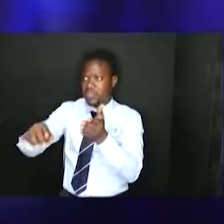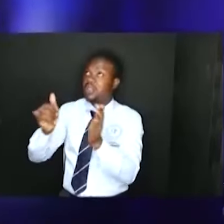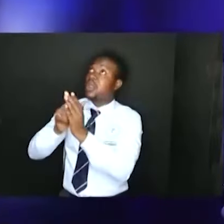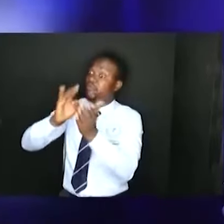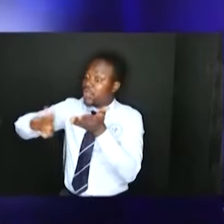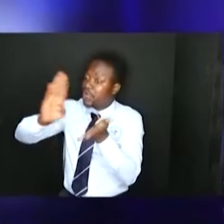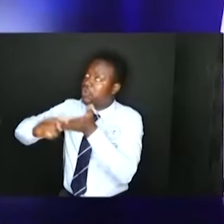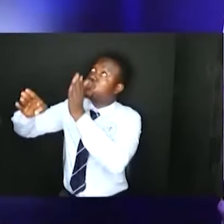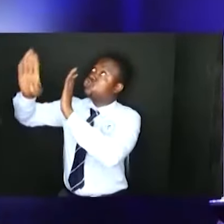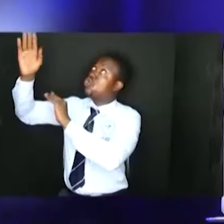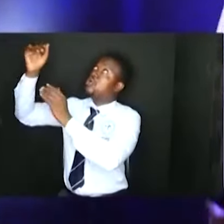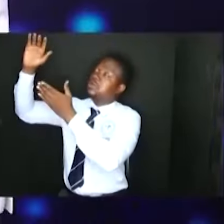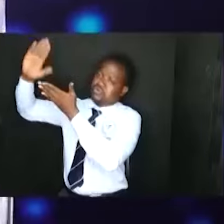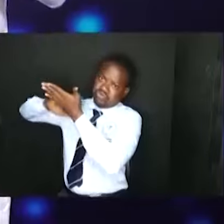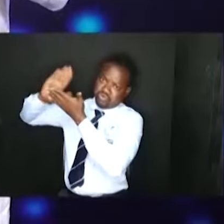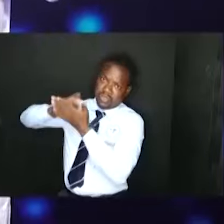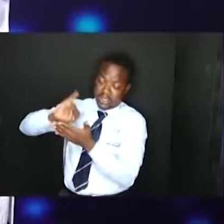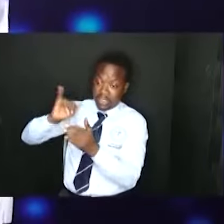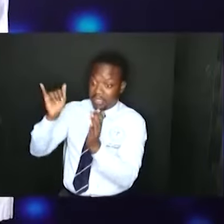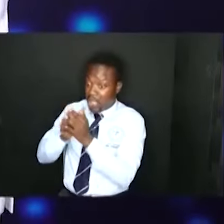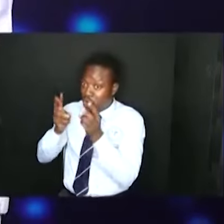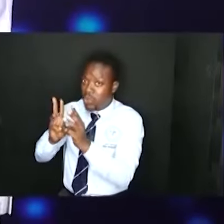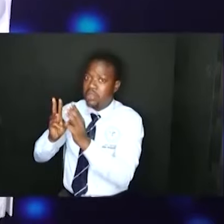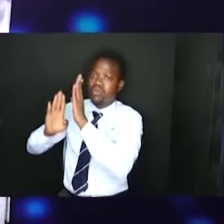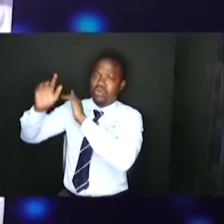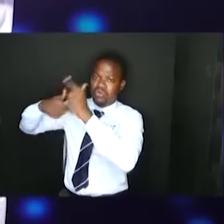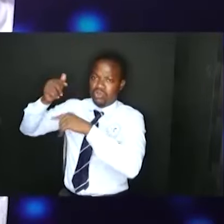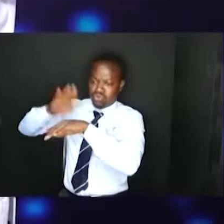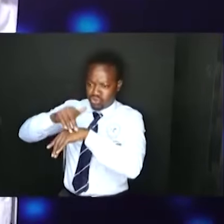or destroy you.